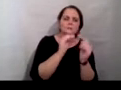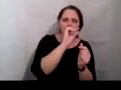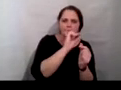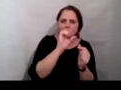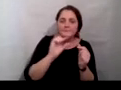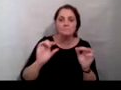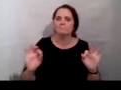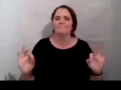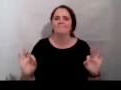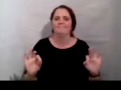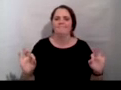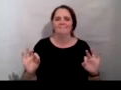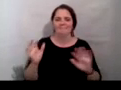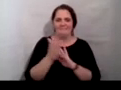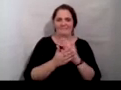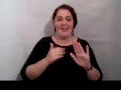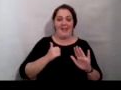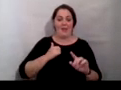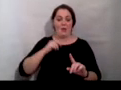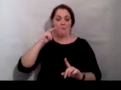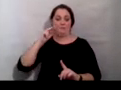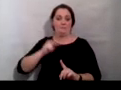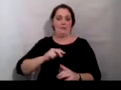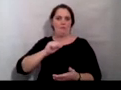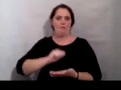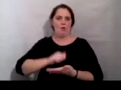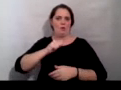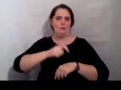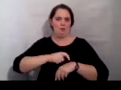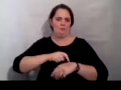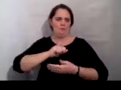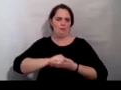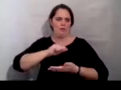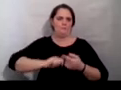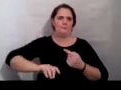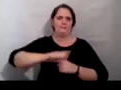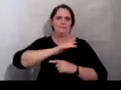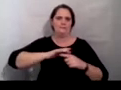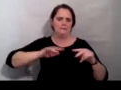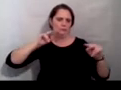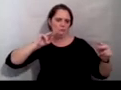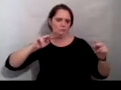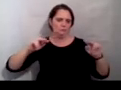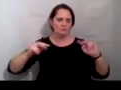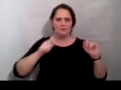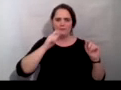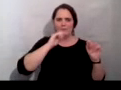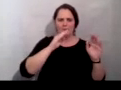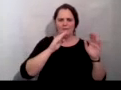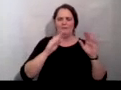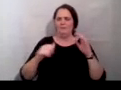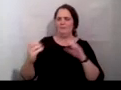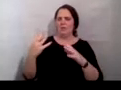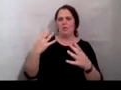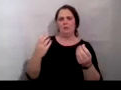space. We're not rooted in any particular perspective of time and space. We're shifting and moving through time